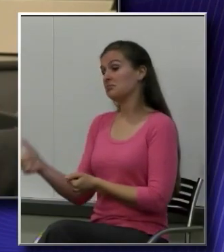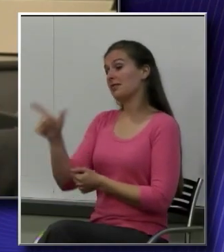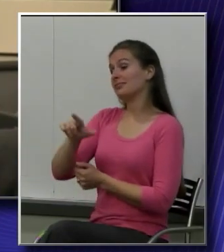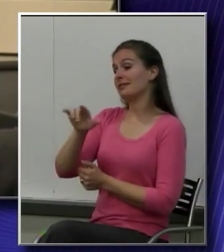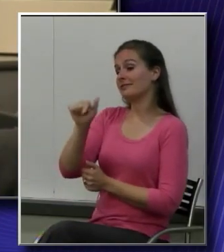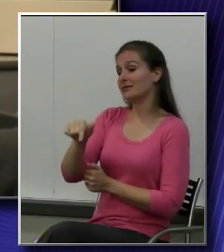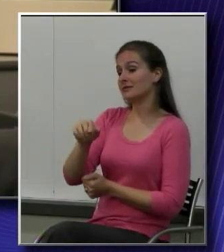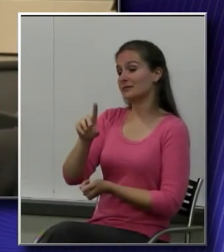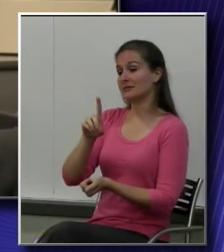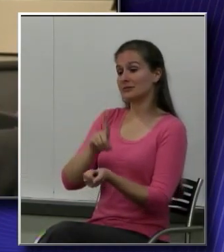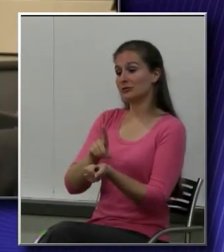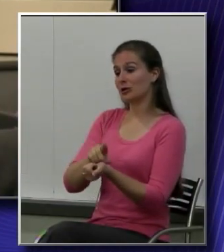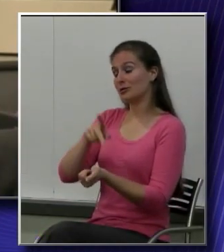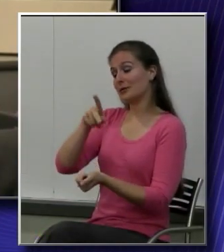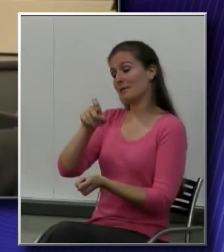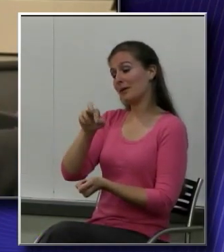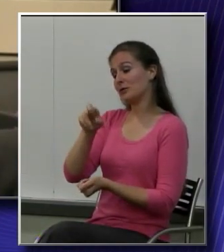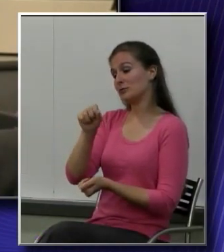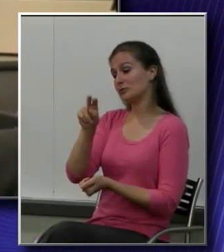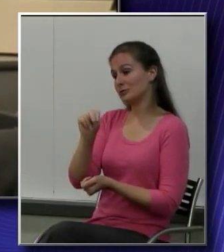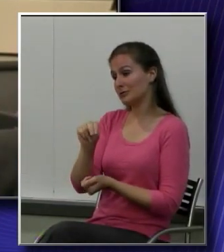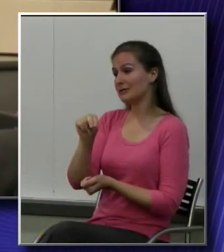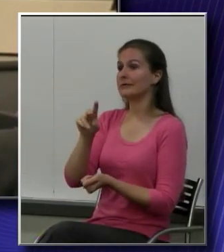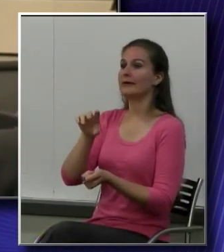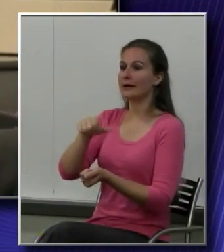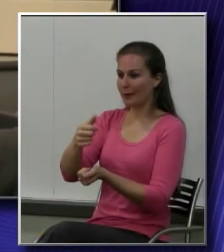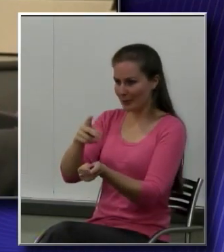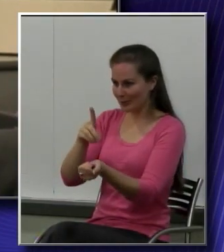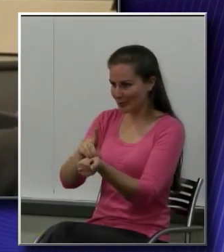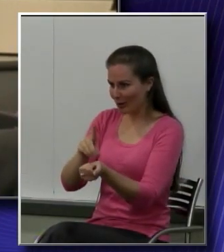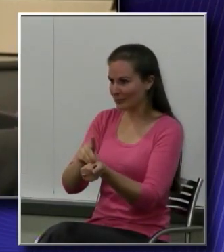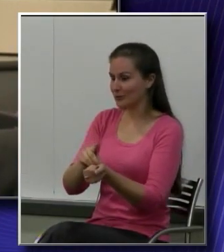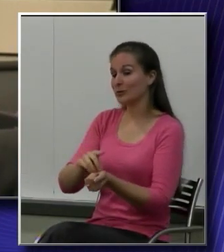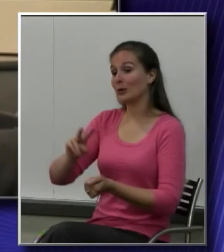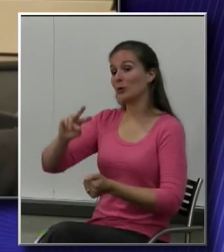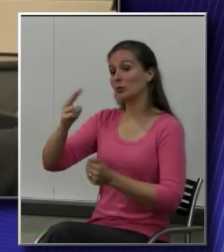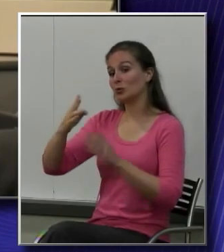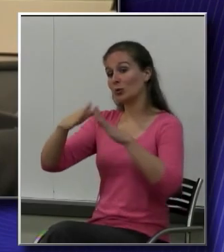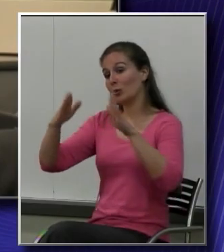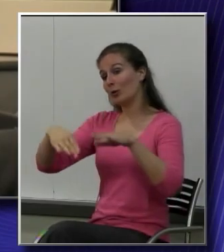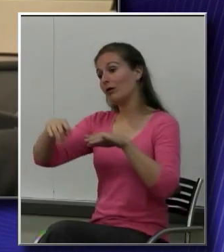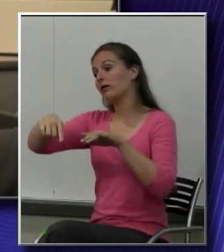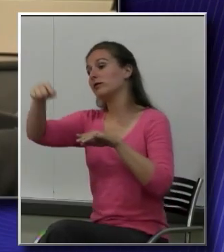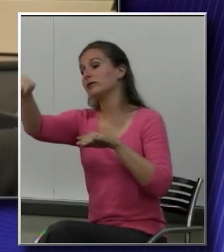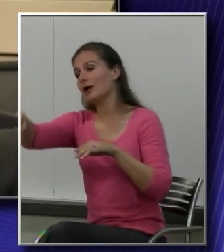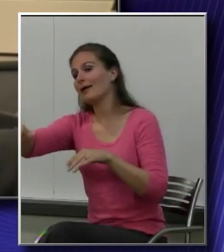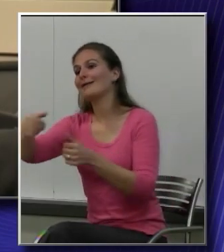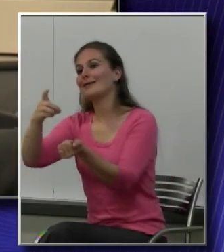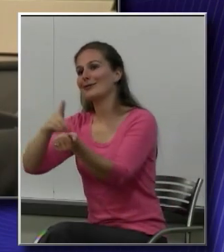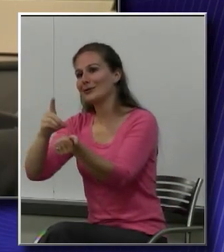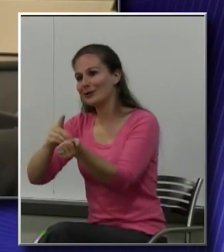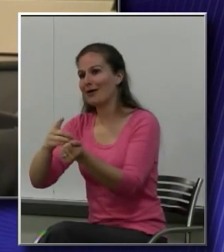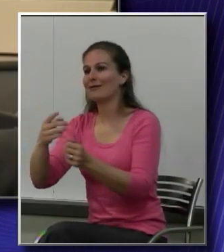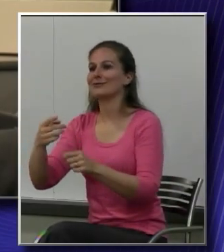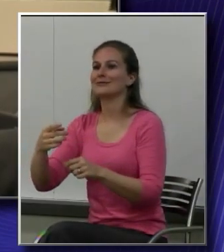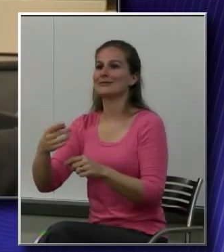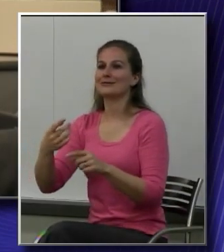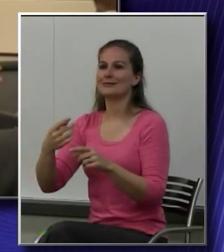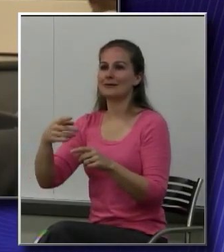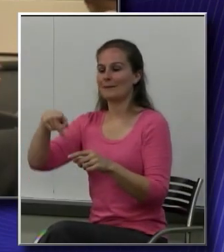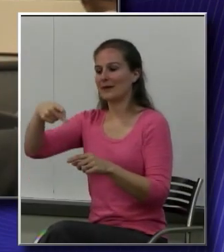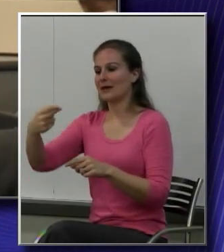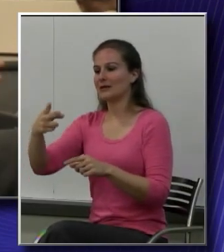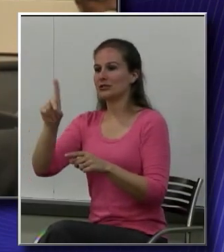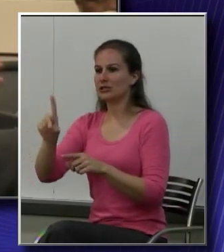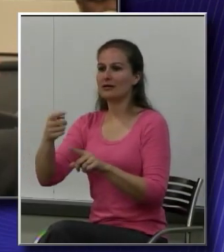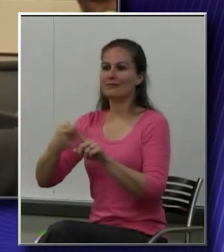doctor of pharmacy. Two doors down was Dr. Fisher, PhD from the University of Chicago.